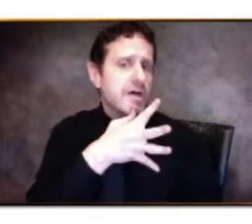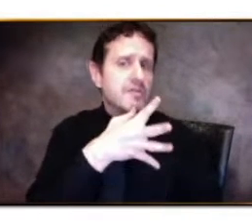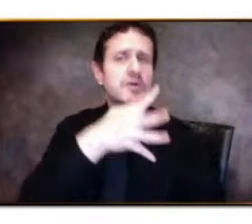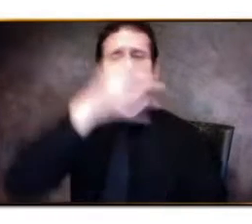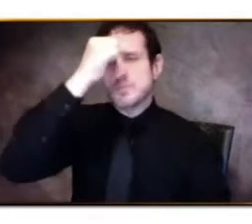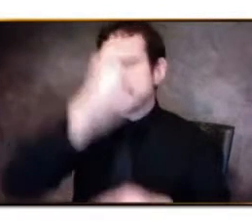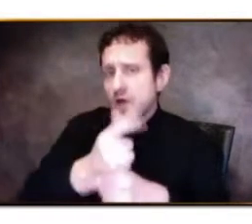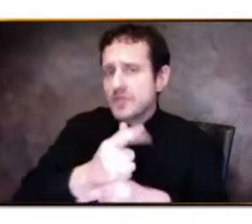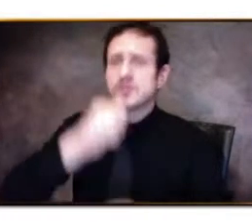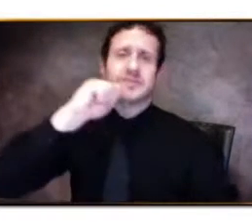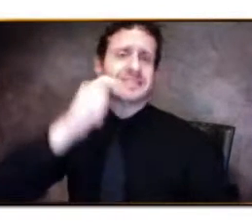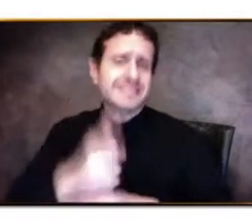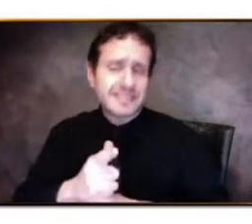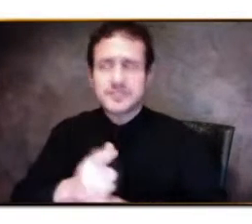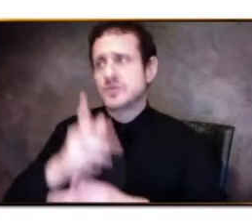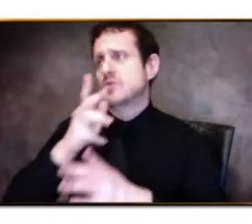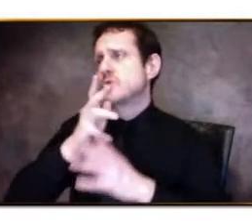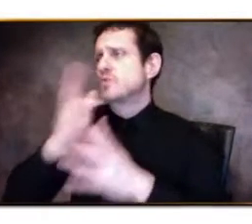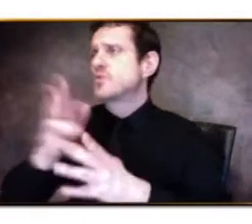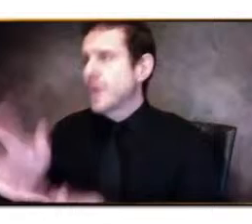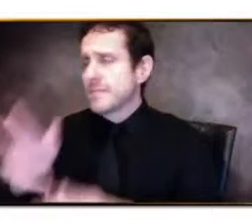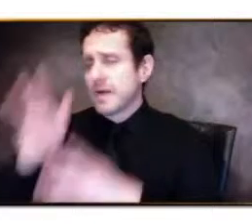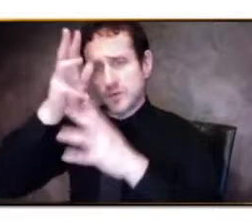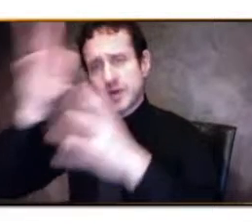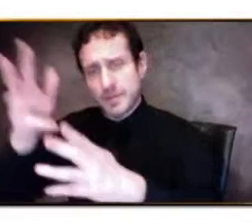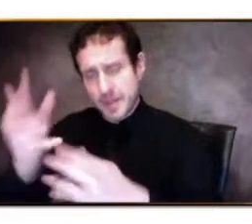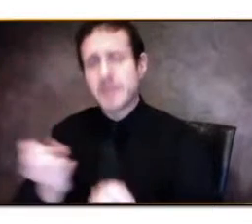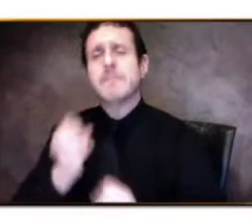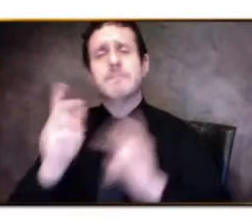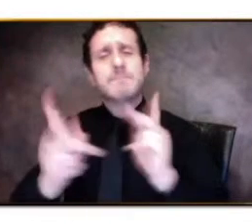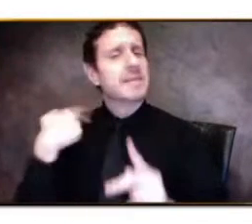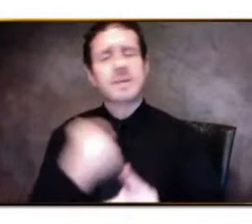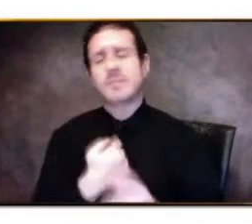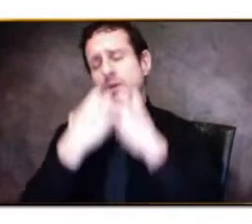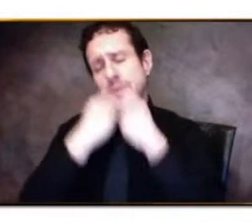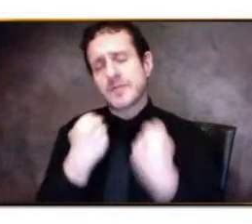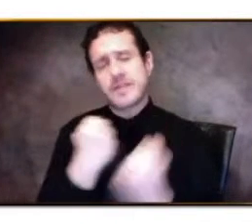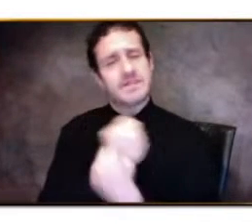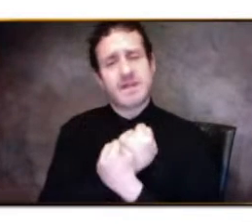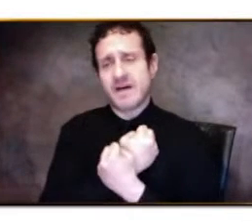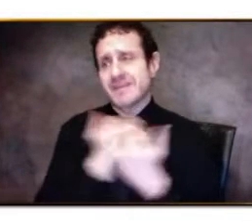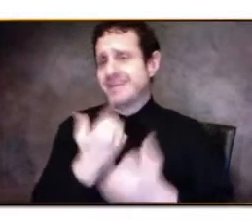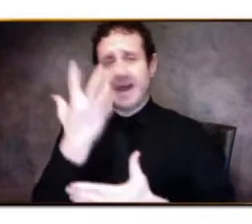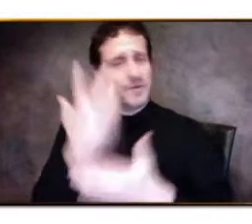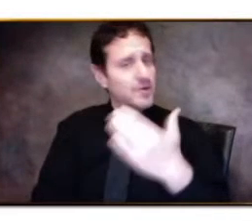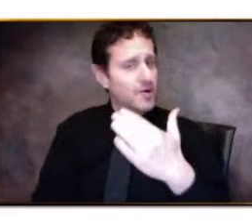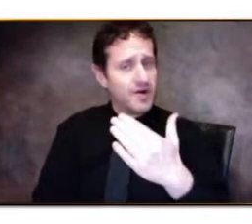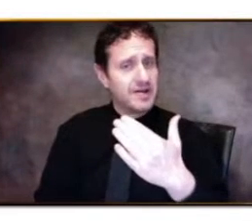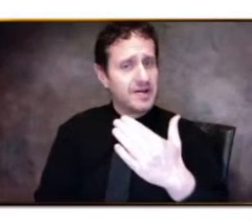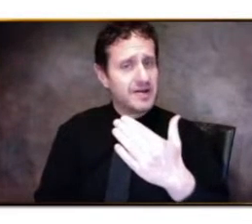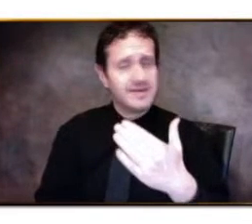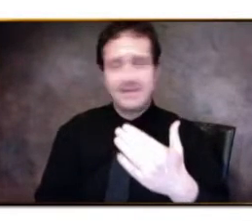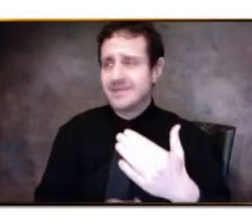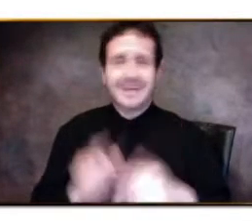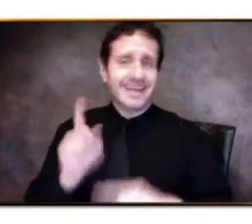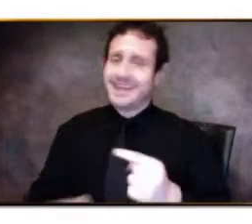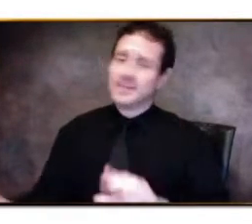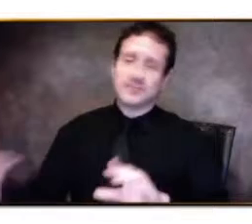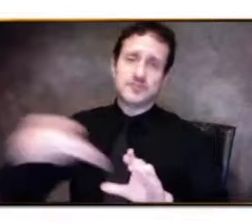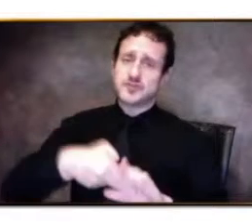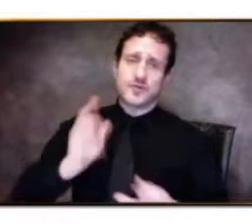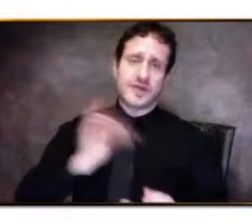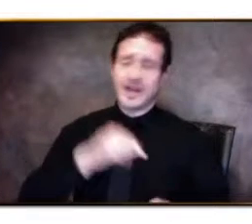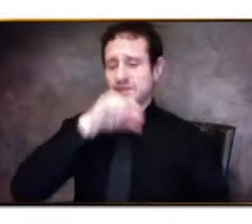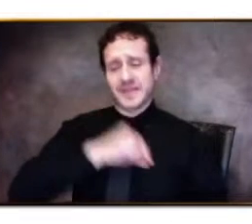our grandparents and so many loved ones who aren't going to be with us at the Thanksgiving table or any future